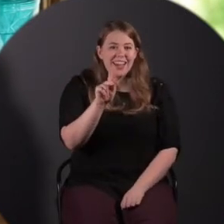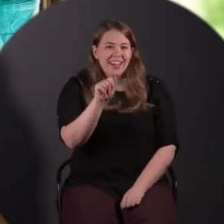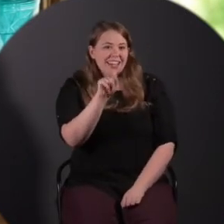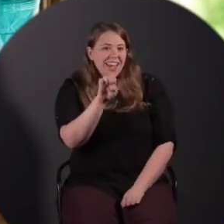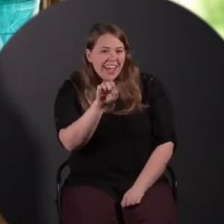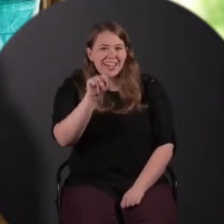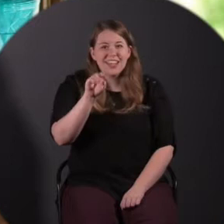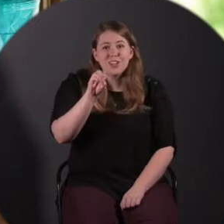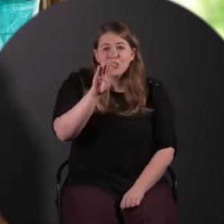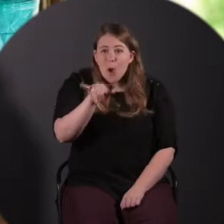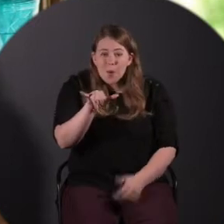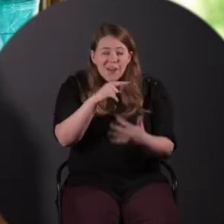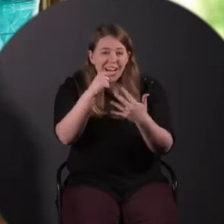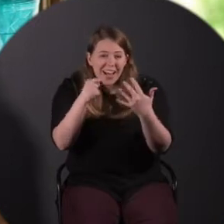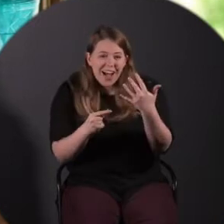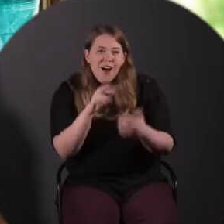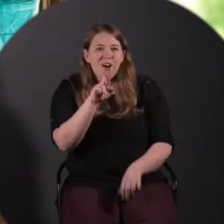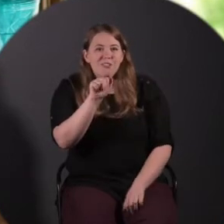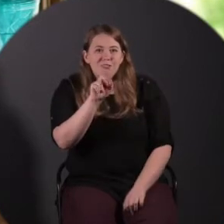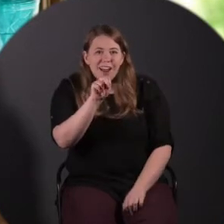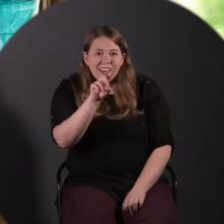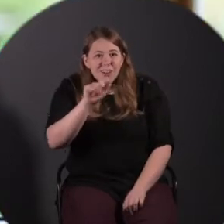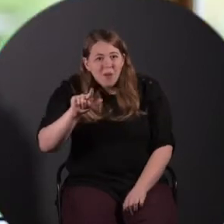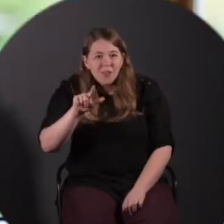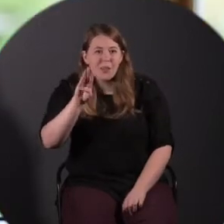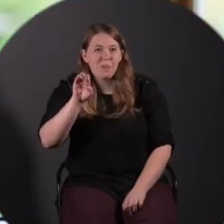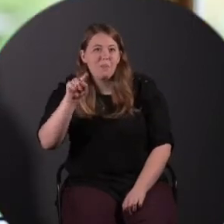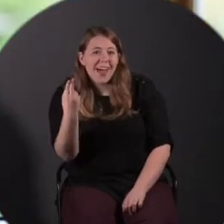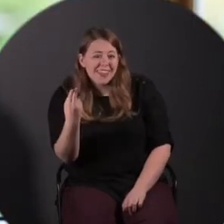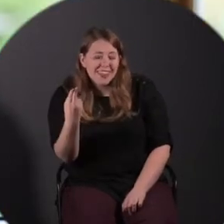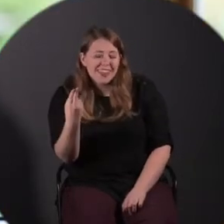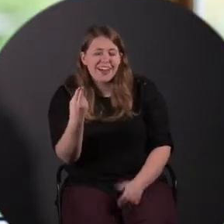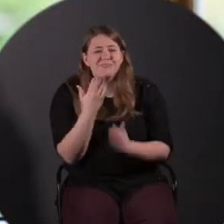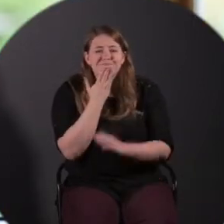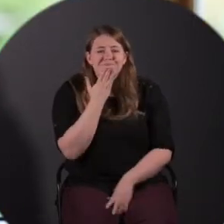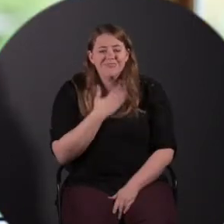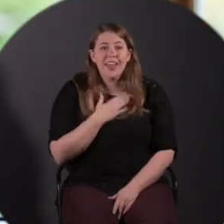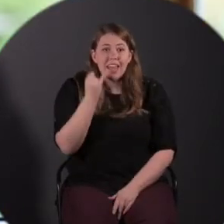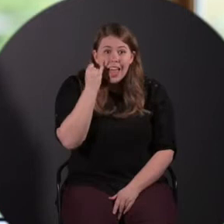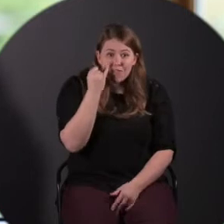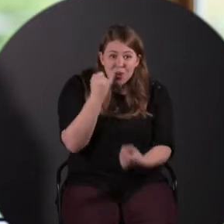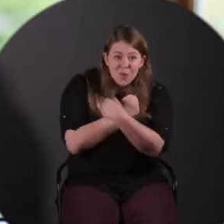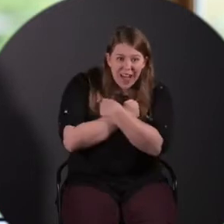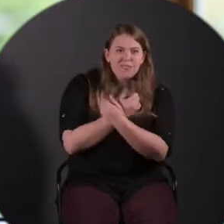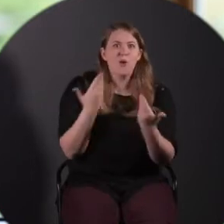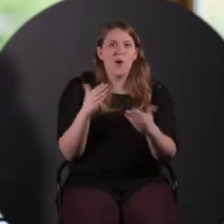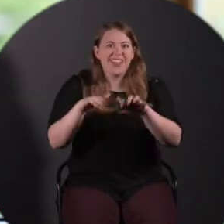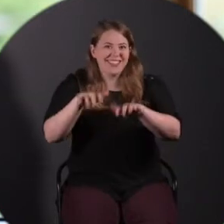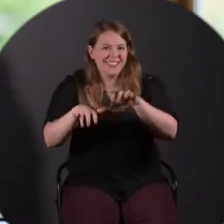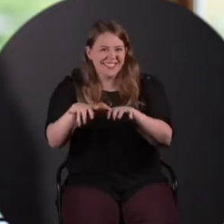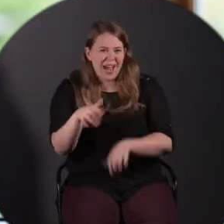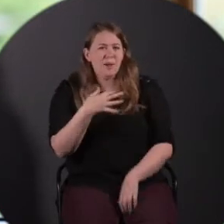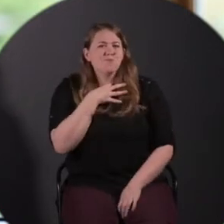and Kevin. And then there was Randall and Beth. If you love This Is Us, why don't you type it in the chat room? I'm curious if I have any